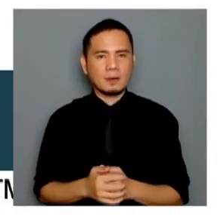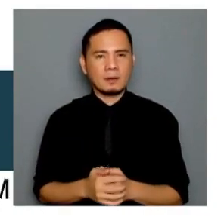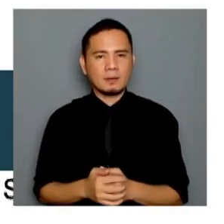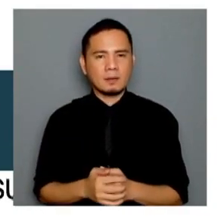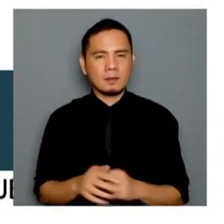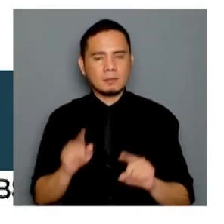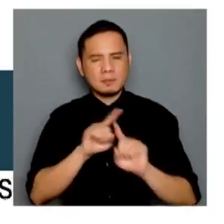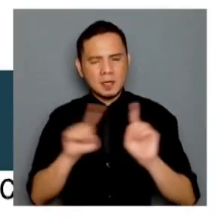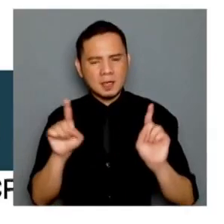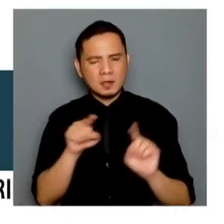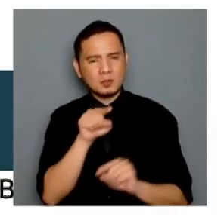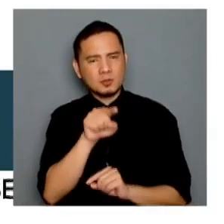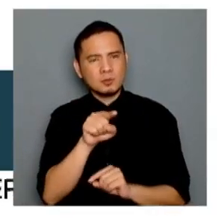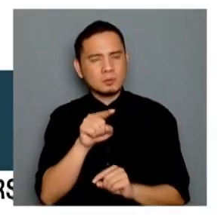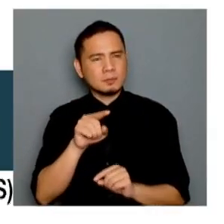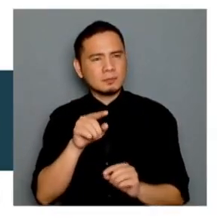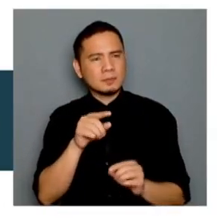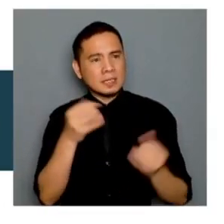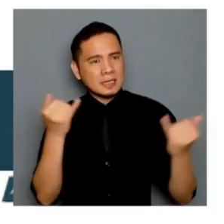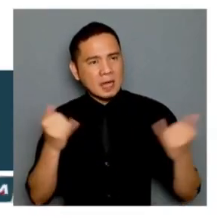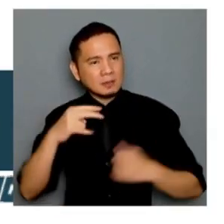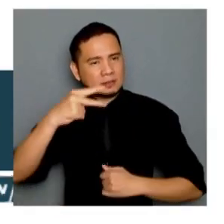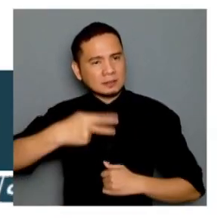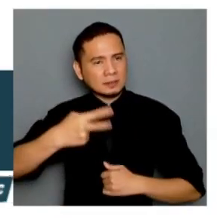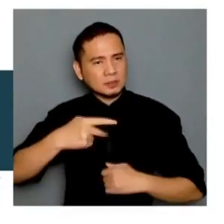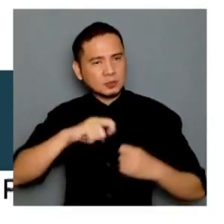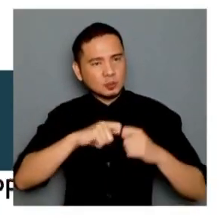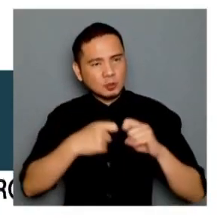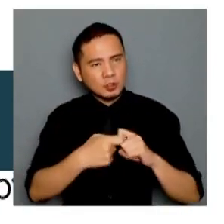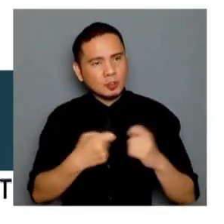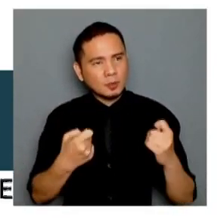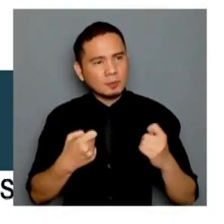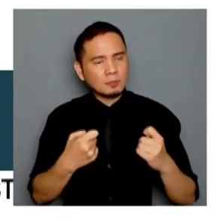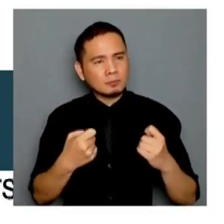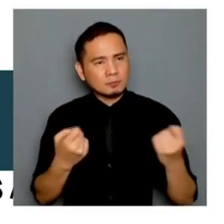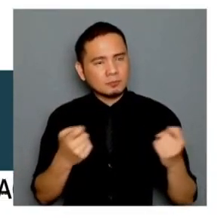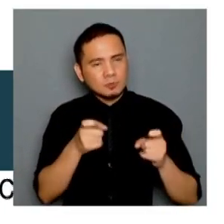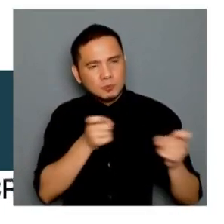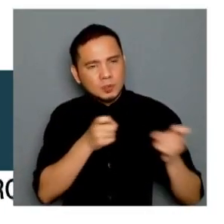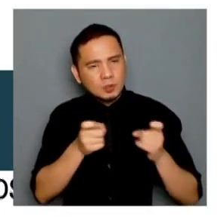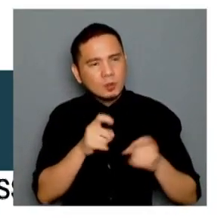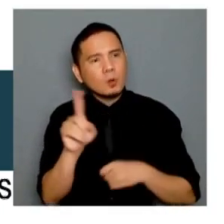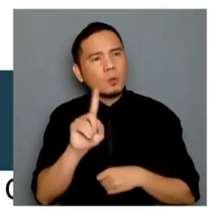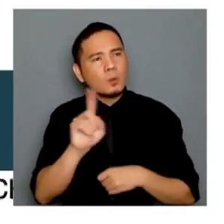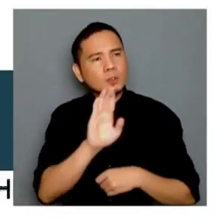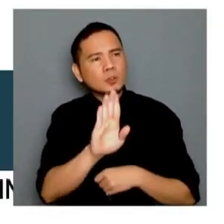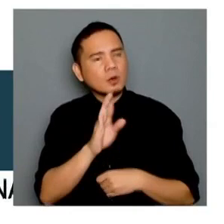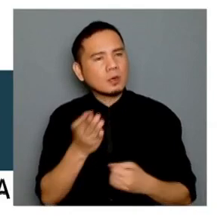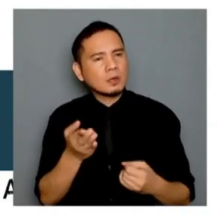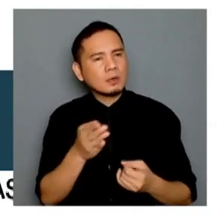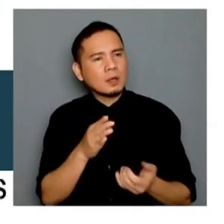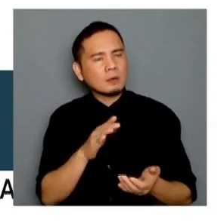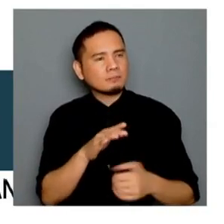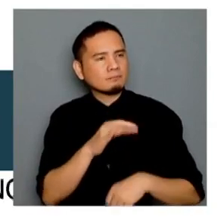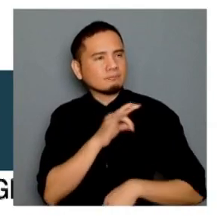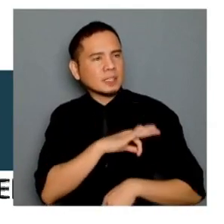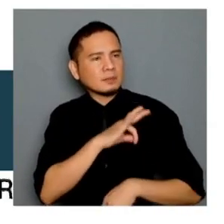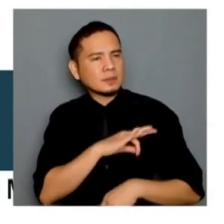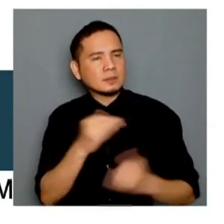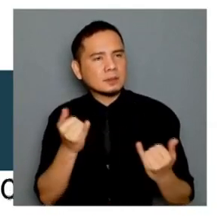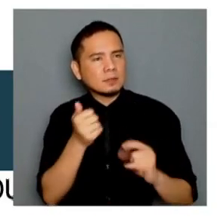on your second term. What do you think is the advantage of this as you head the Metro Manila Council?